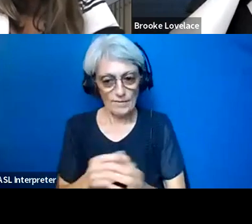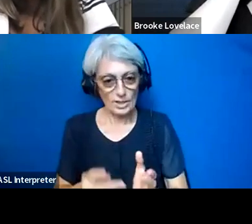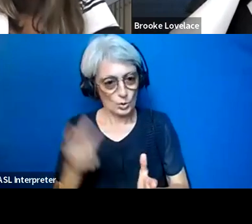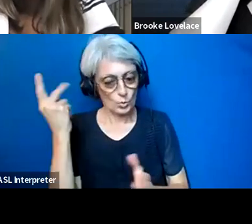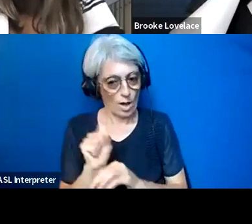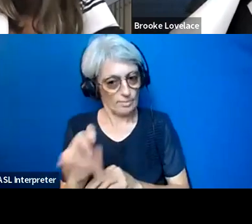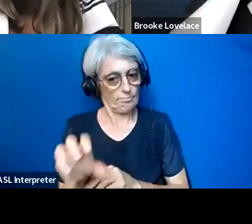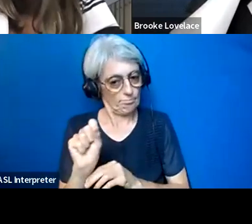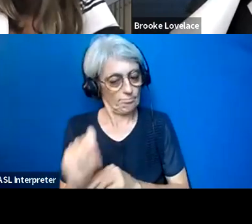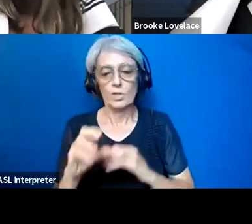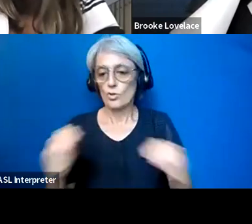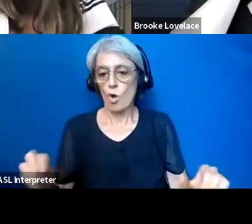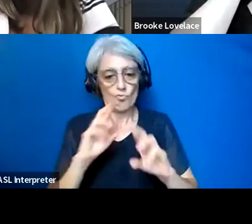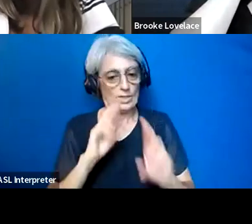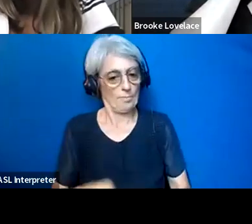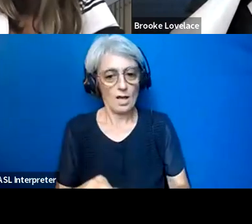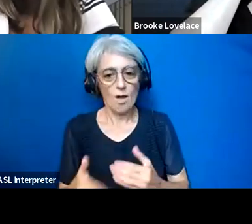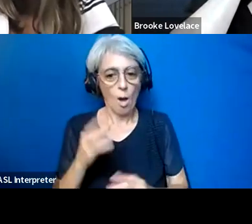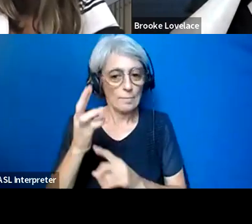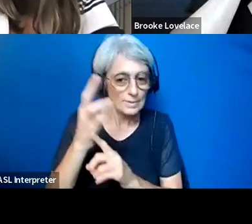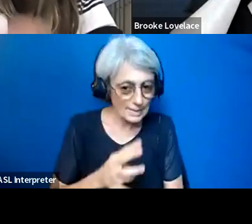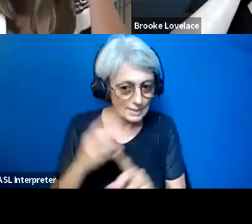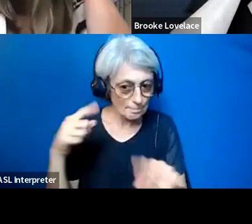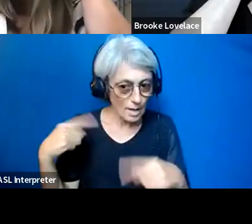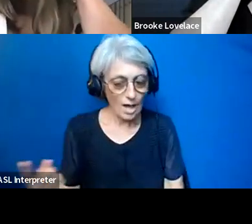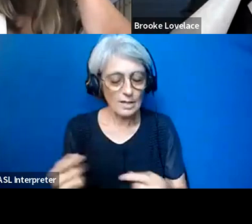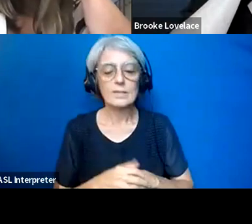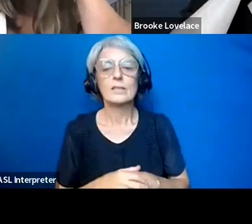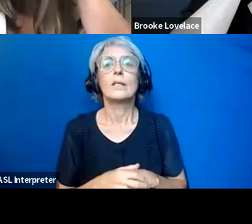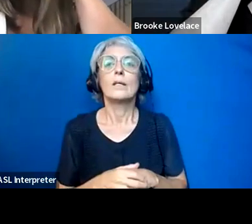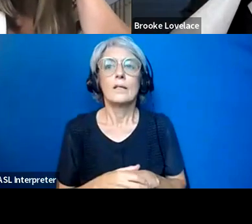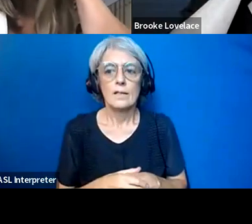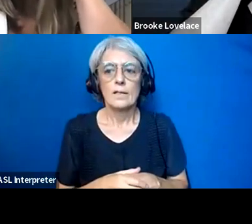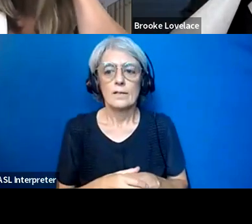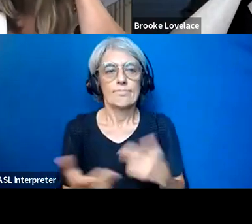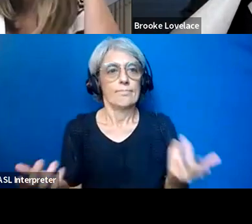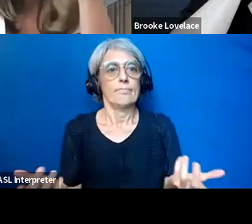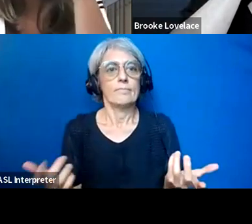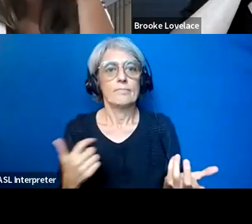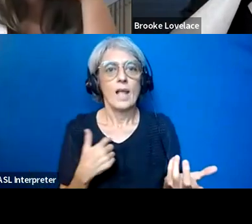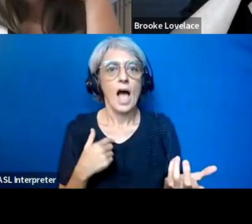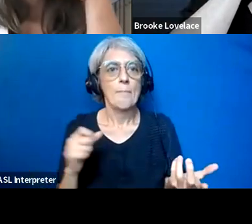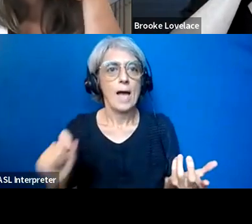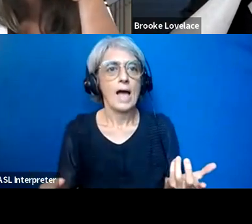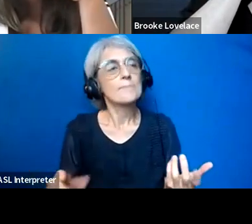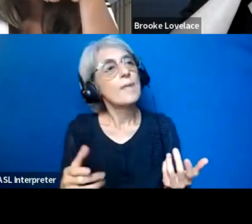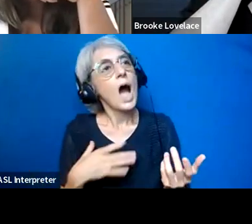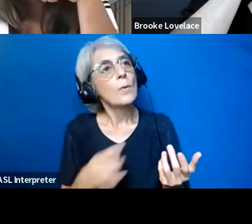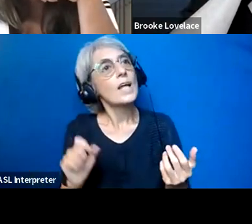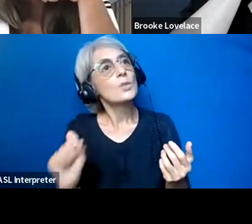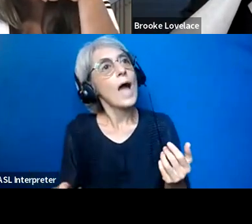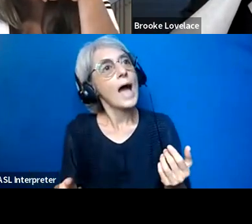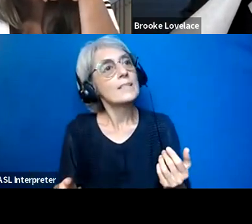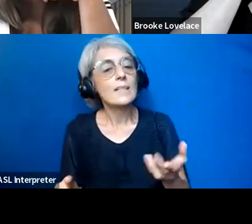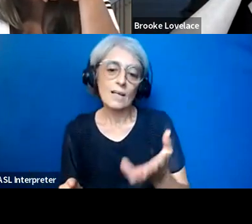a response. It's been going on 6 months. And I was asking, I'd like to ask if you think that's